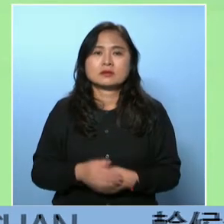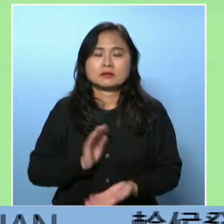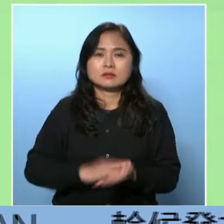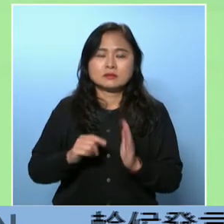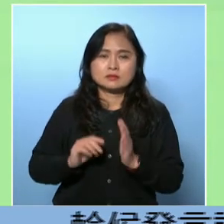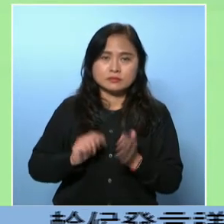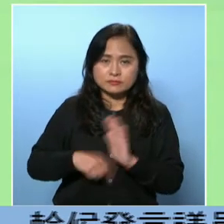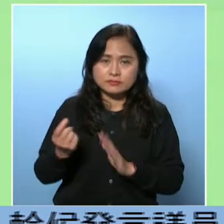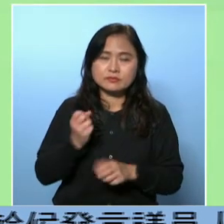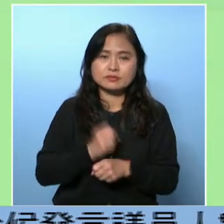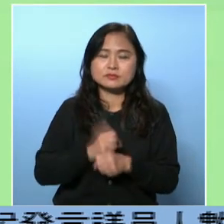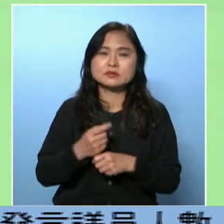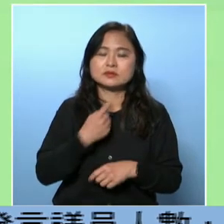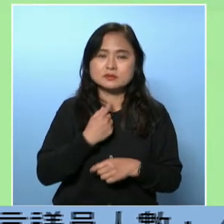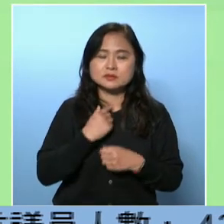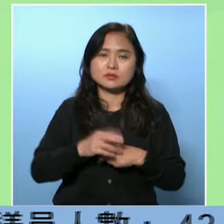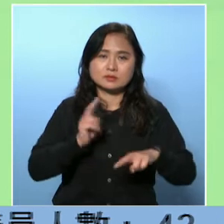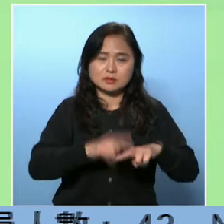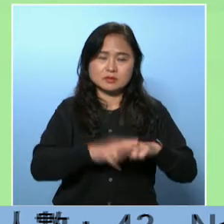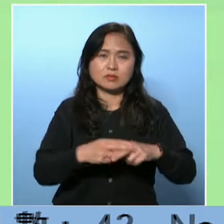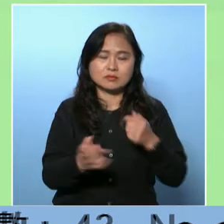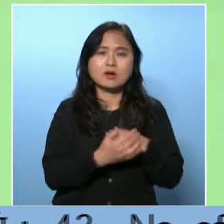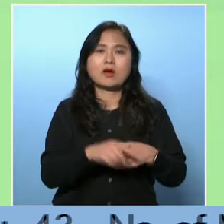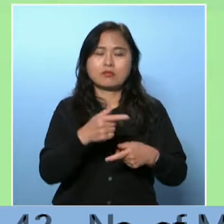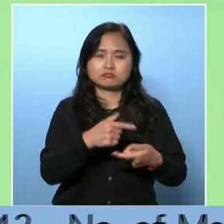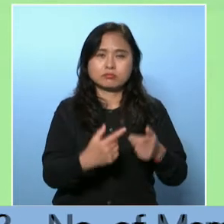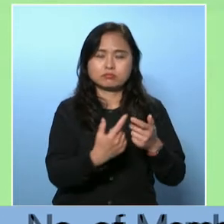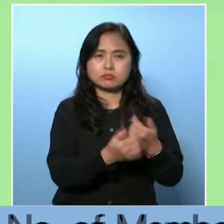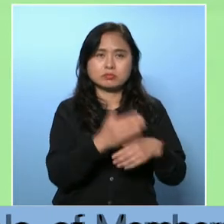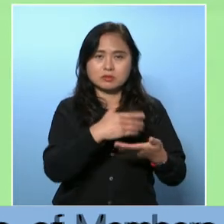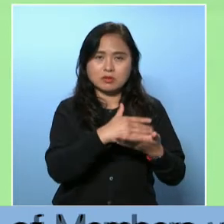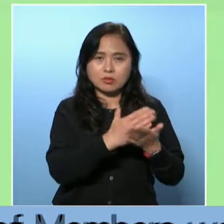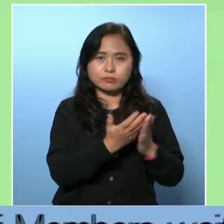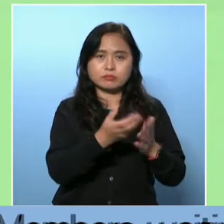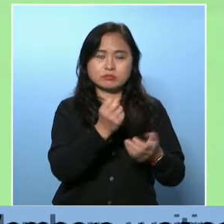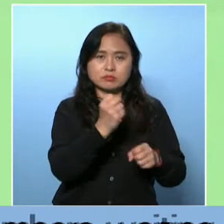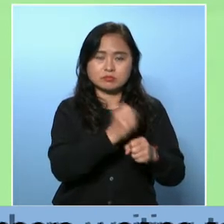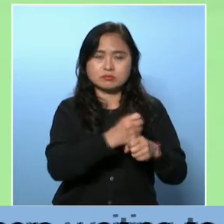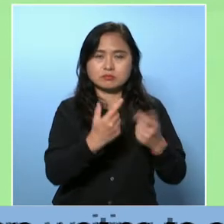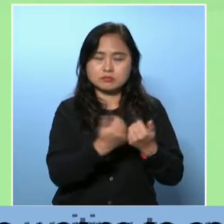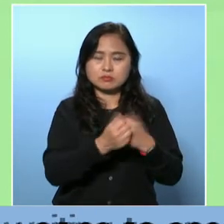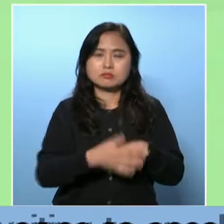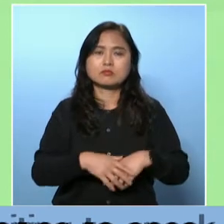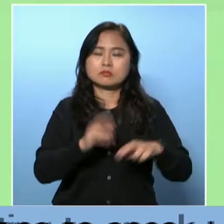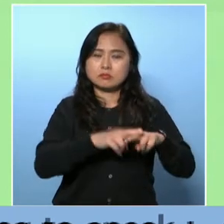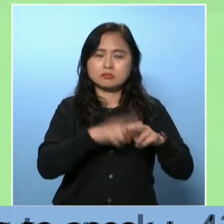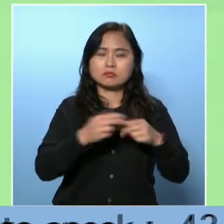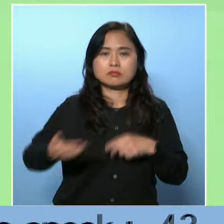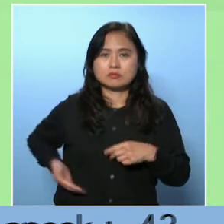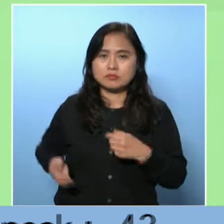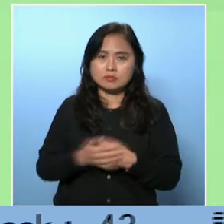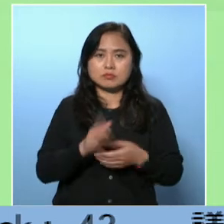Hong Kong. Because the epidemic is raging, we need the central authorities as